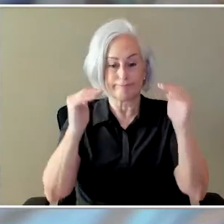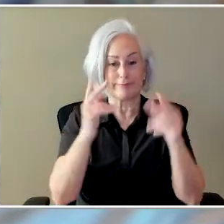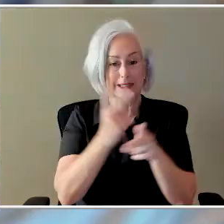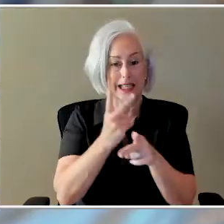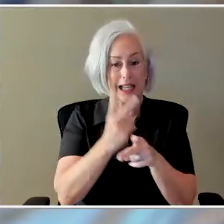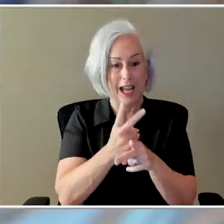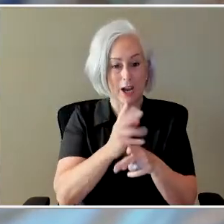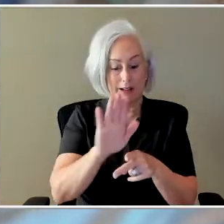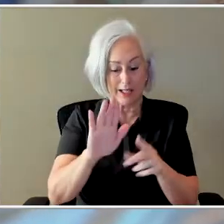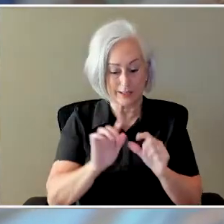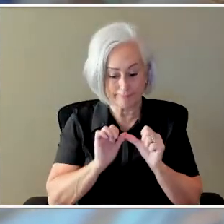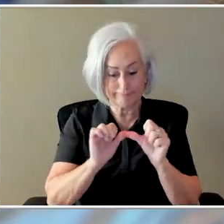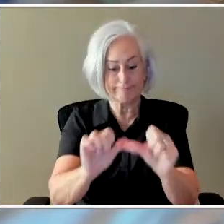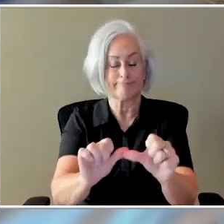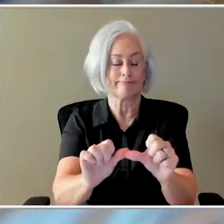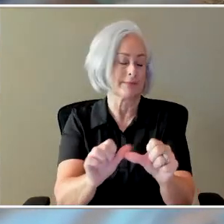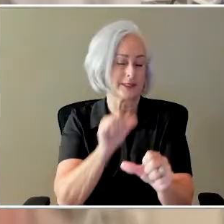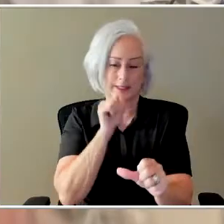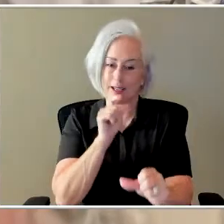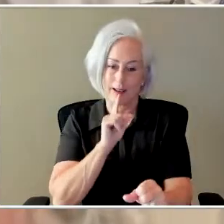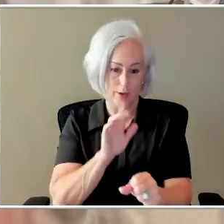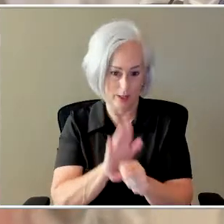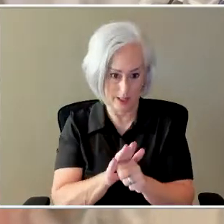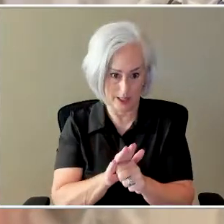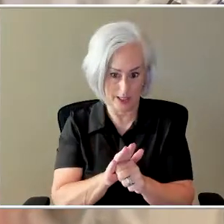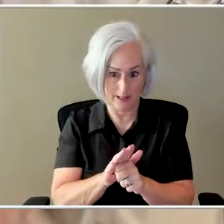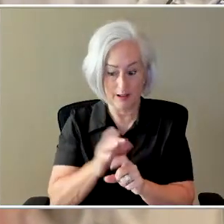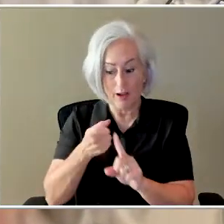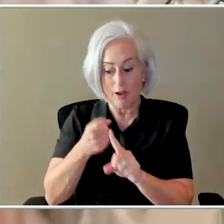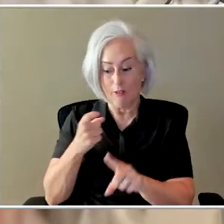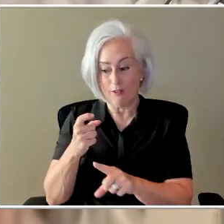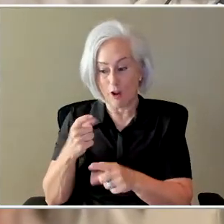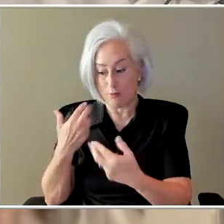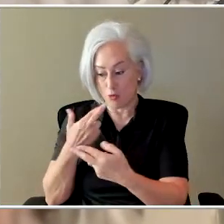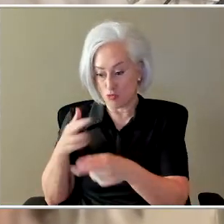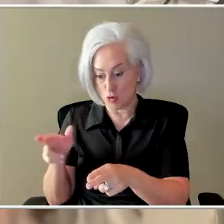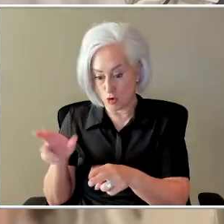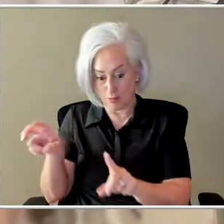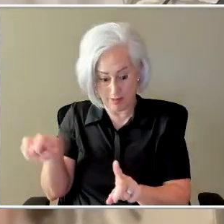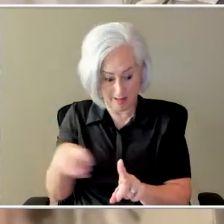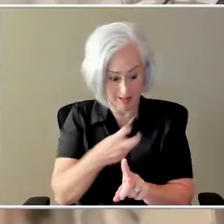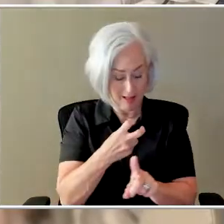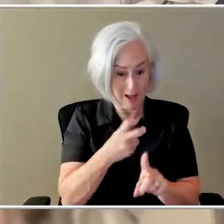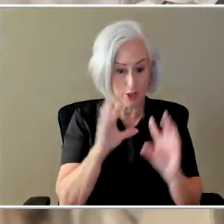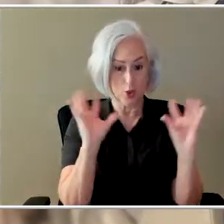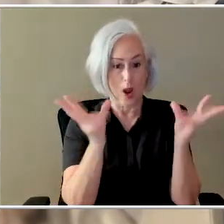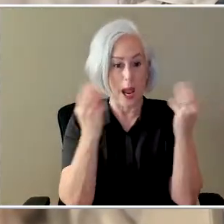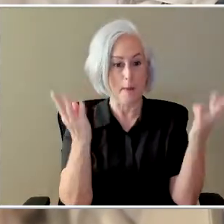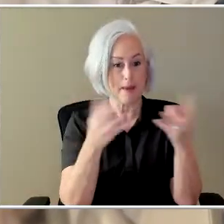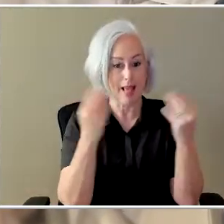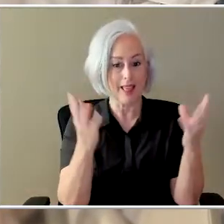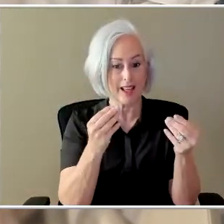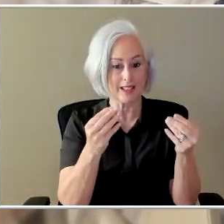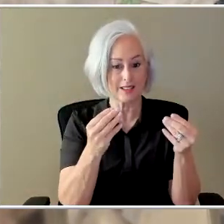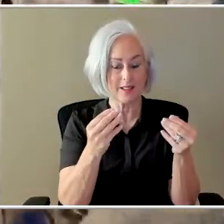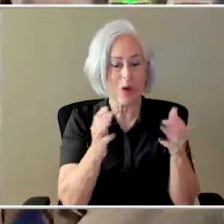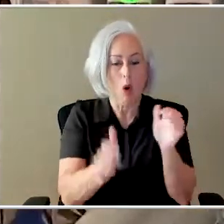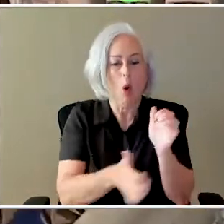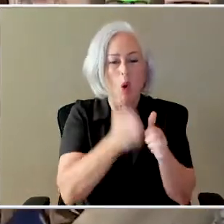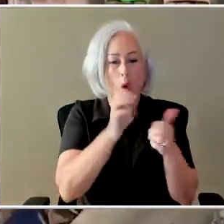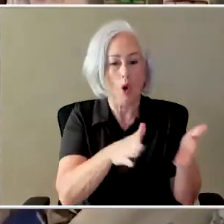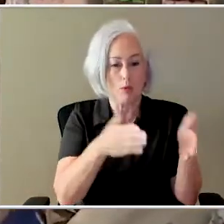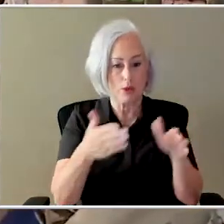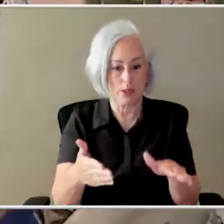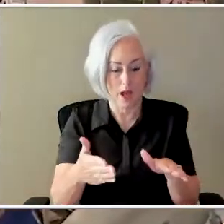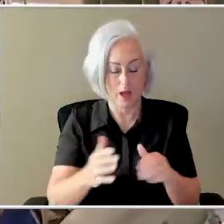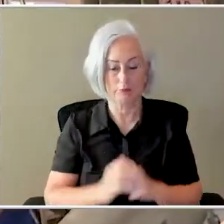They about lost him trying to get him from the ambulance to the room. What started out as a fever and some short-windedness for Kurt Hazlitt